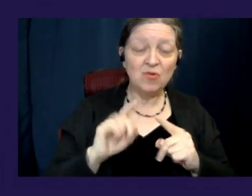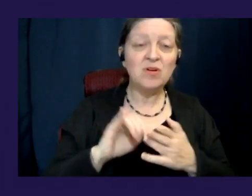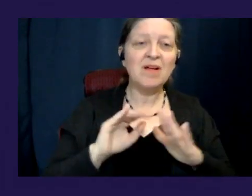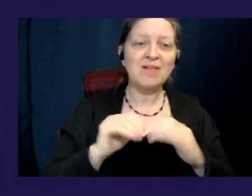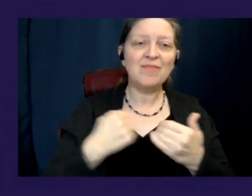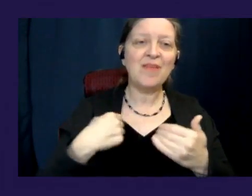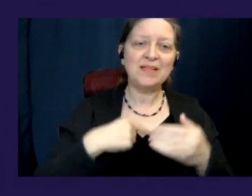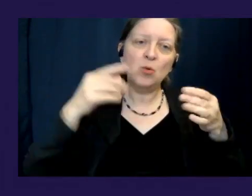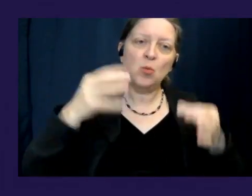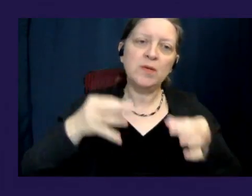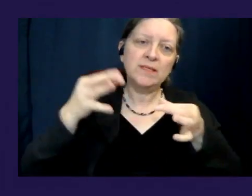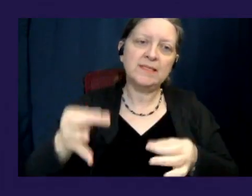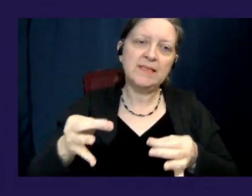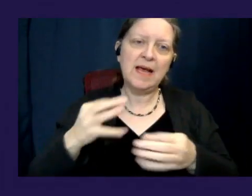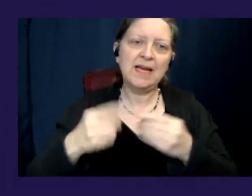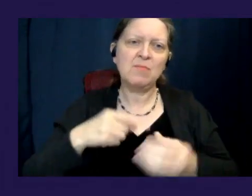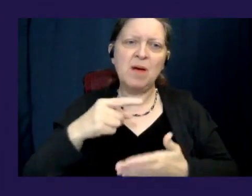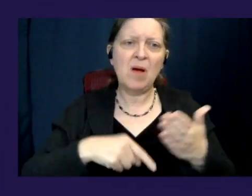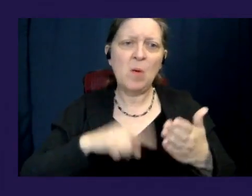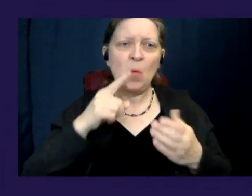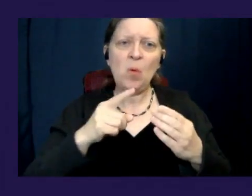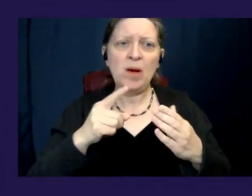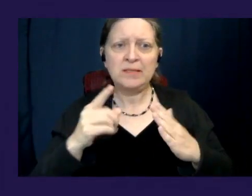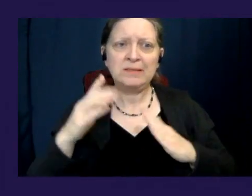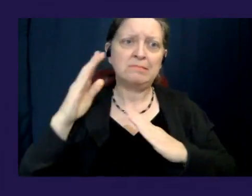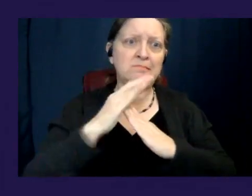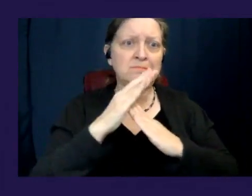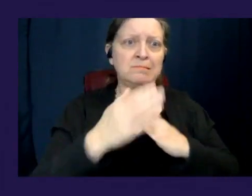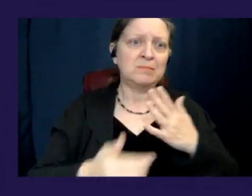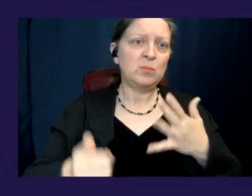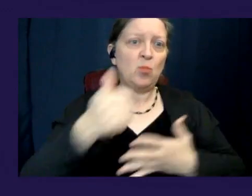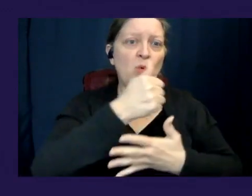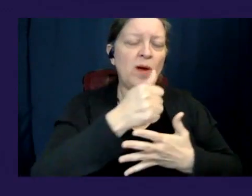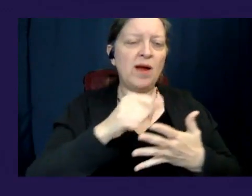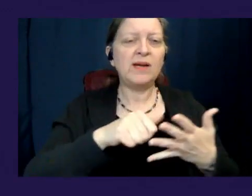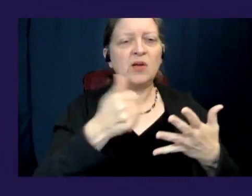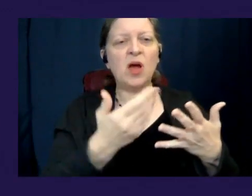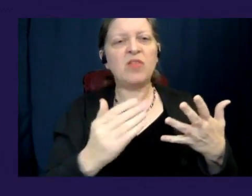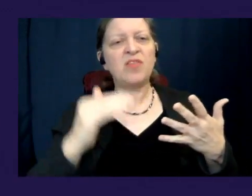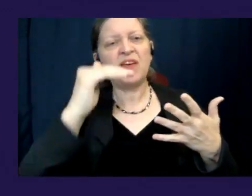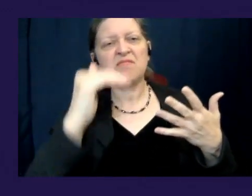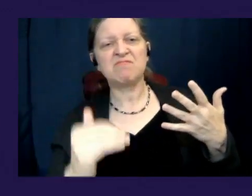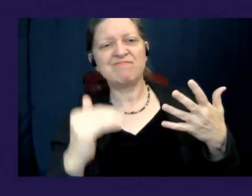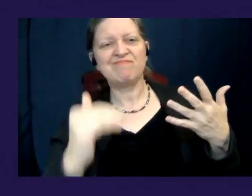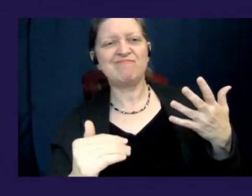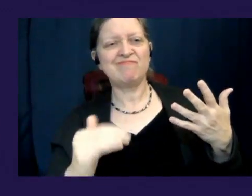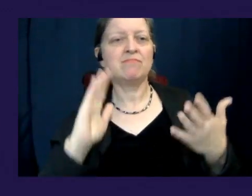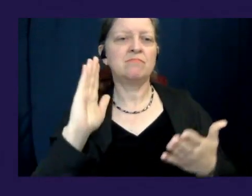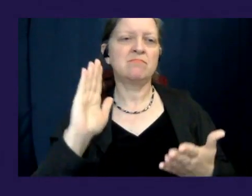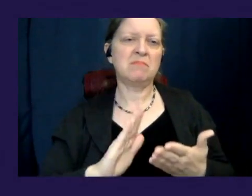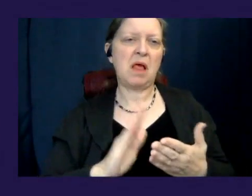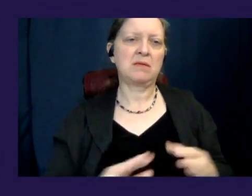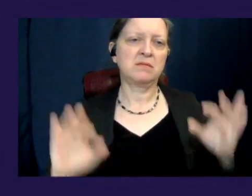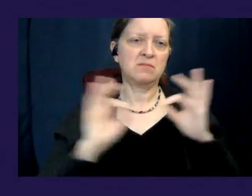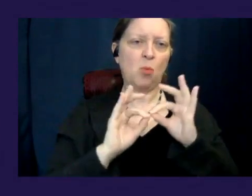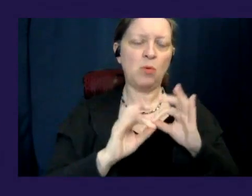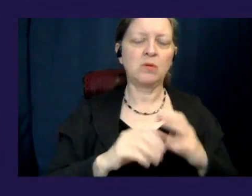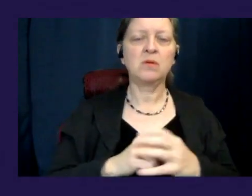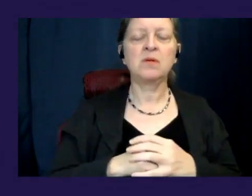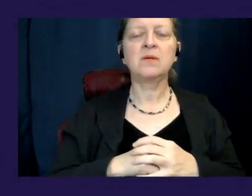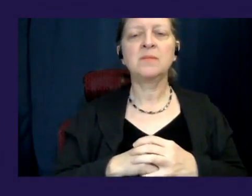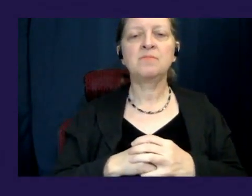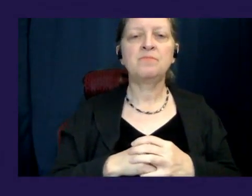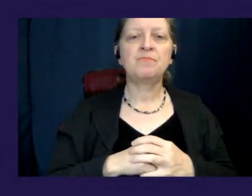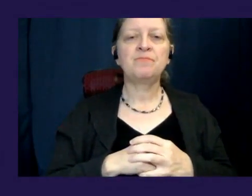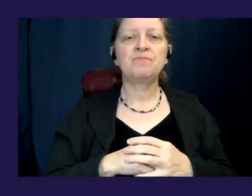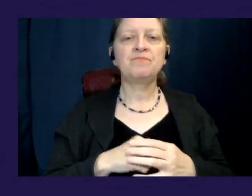and what is probably will be a priority and will less be a priority. We also, first things